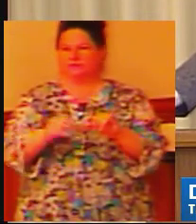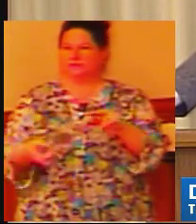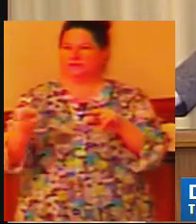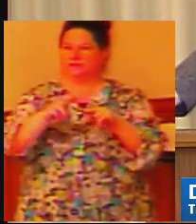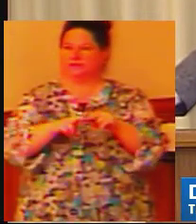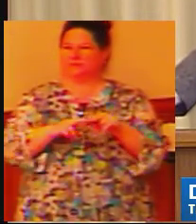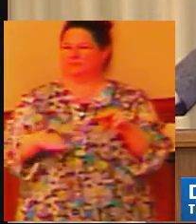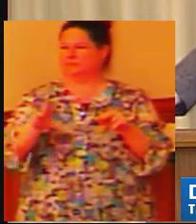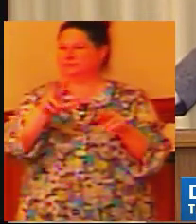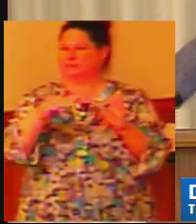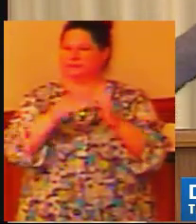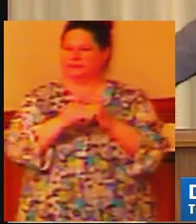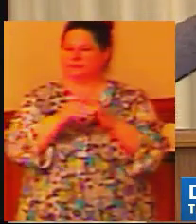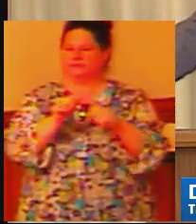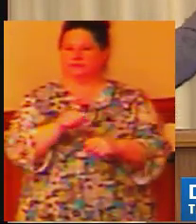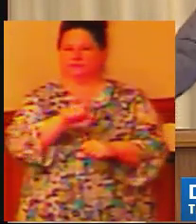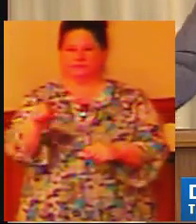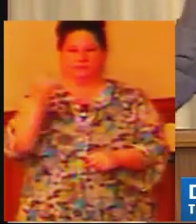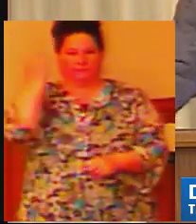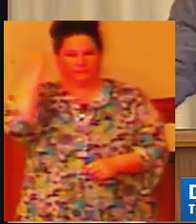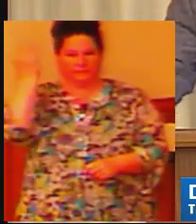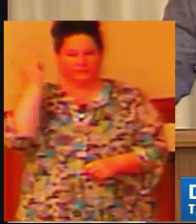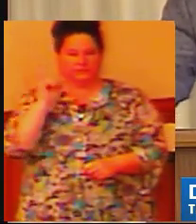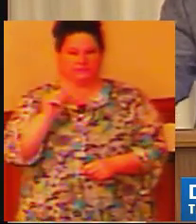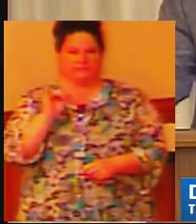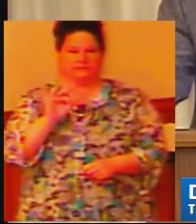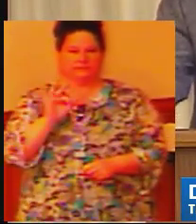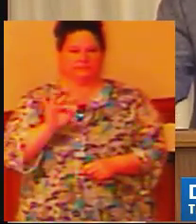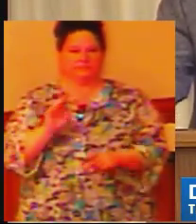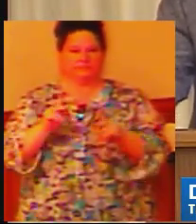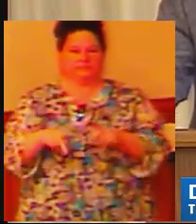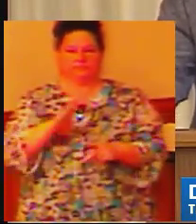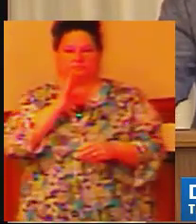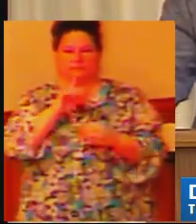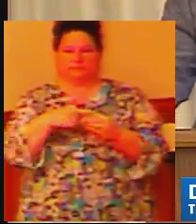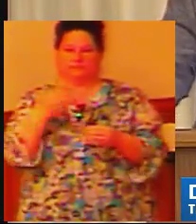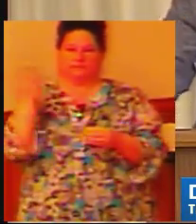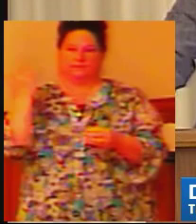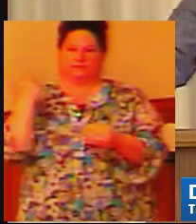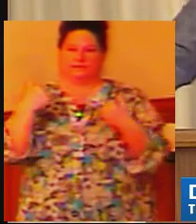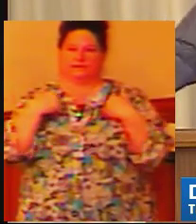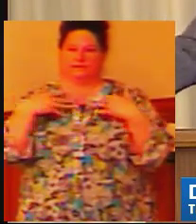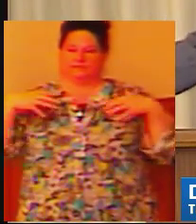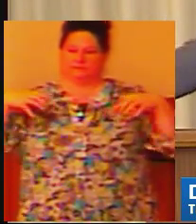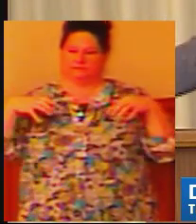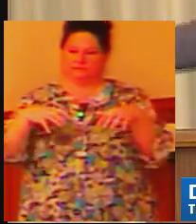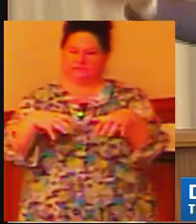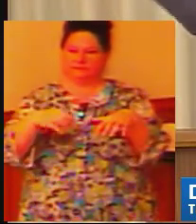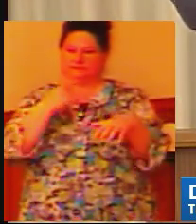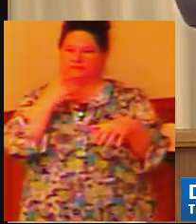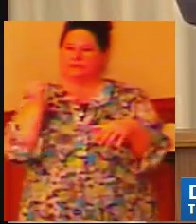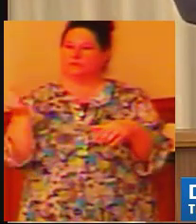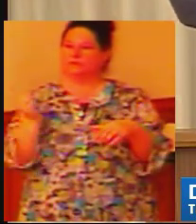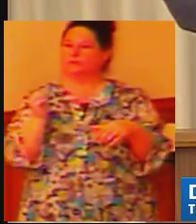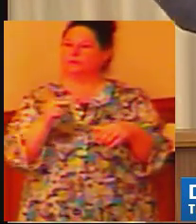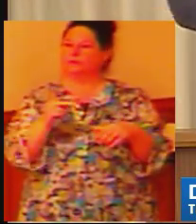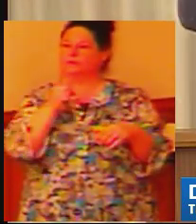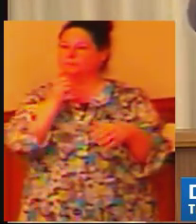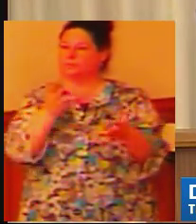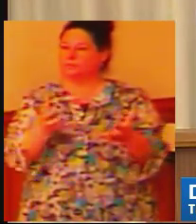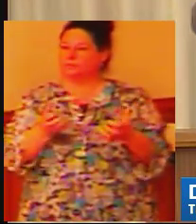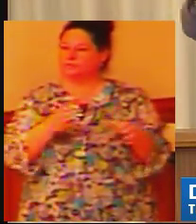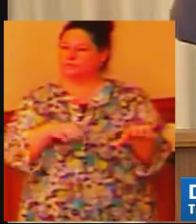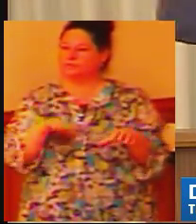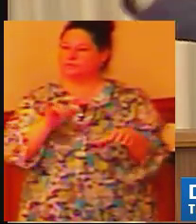imagine if this particular person I spoke of earlier had this stadium, and he says, okay, who wants to do this? You